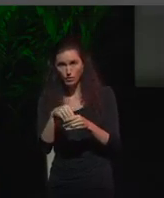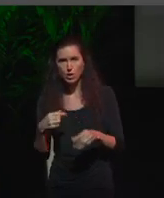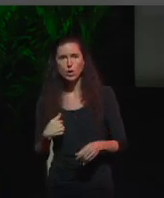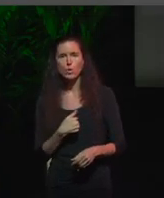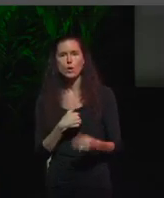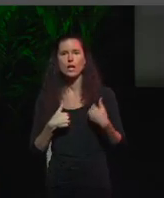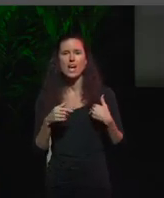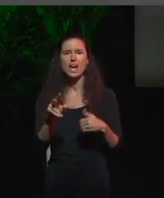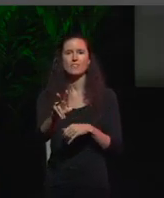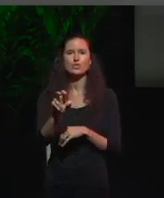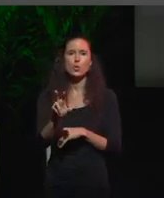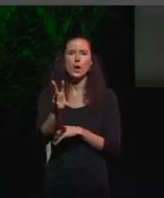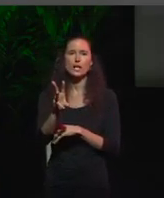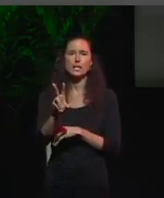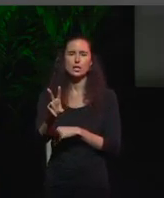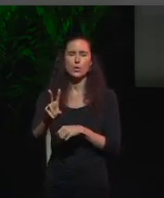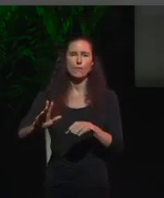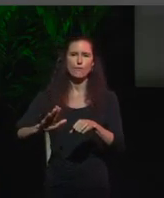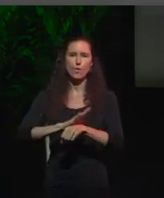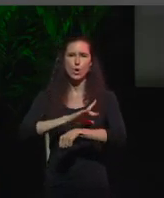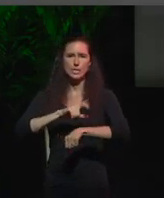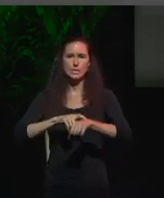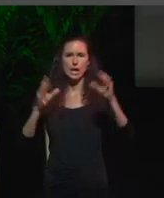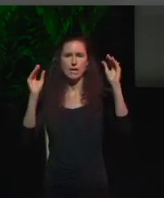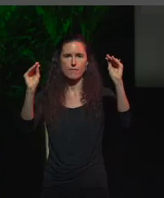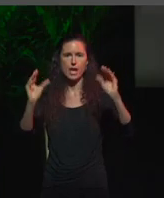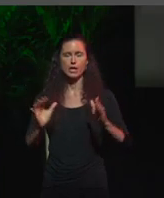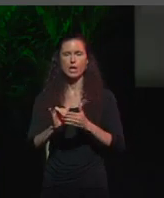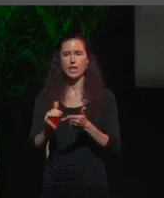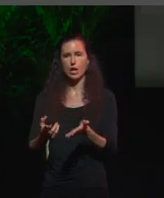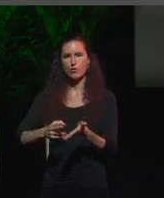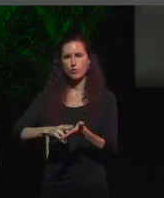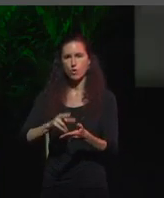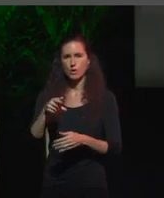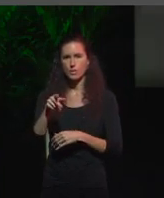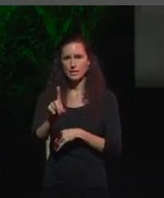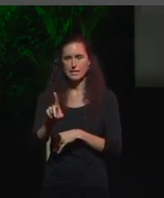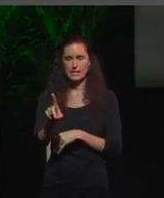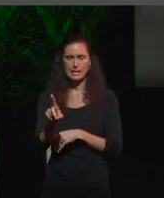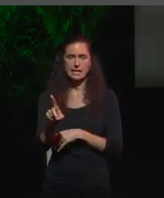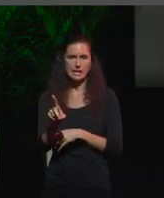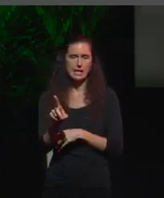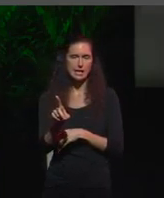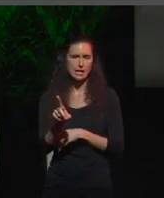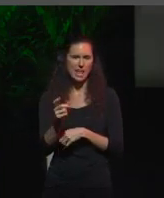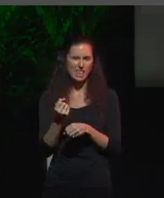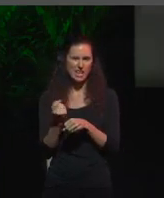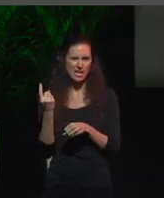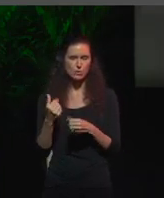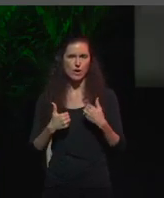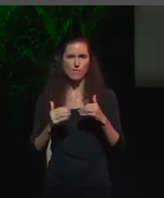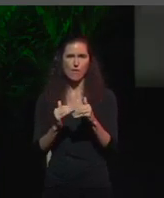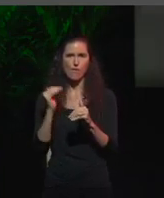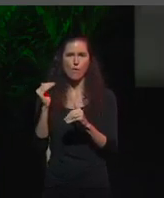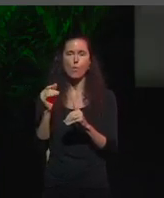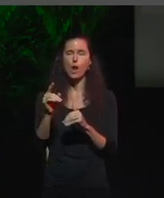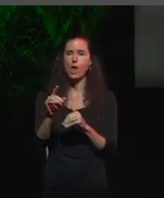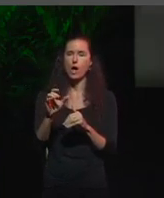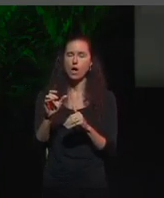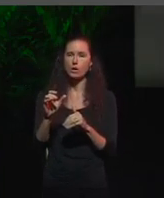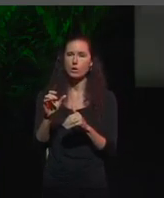had 262 full-time faculty that enrolled in PD in the last year. We had over 100 at